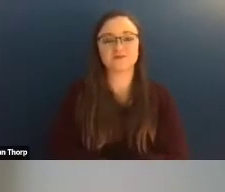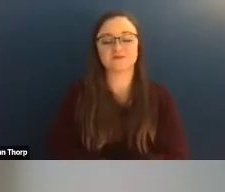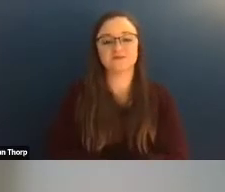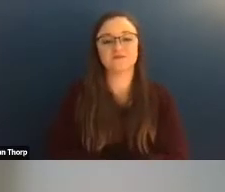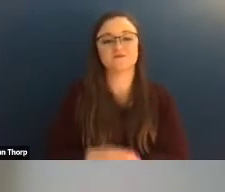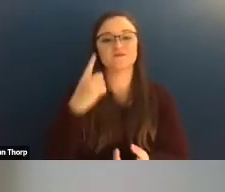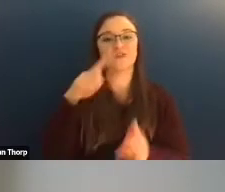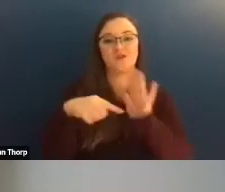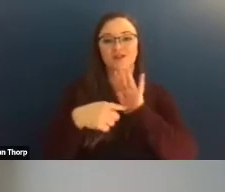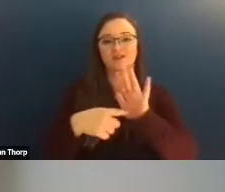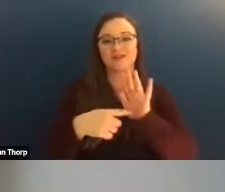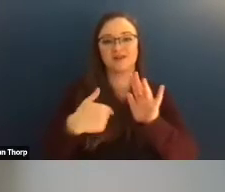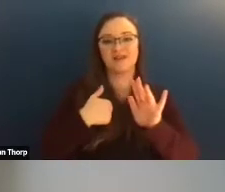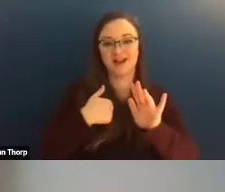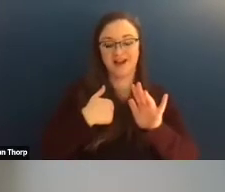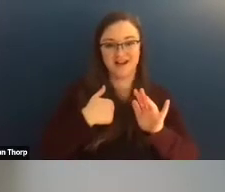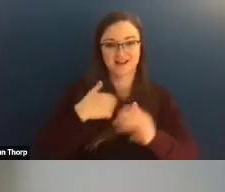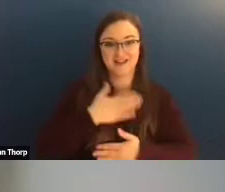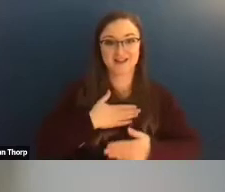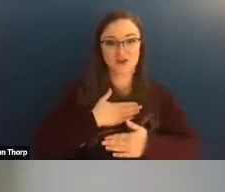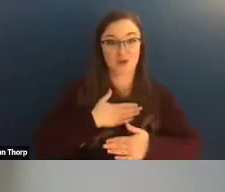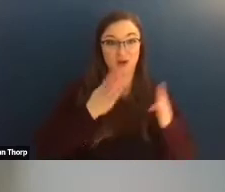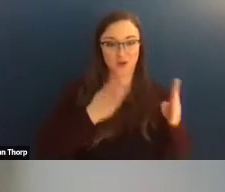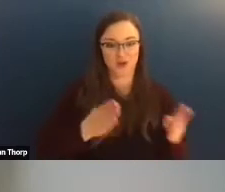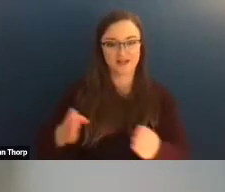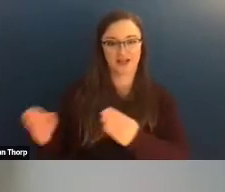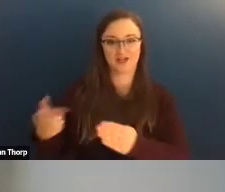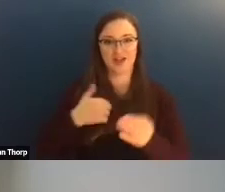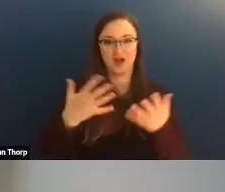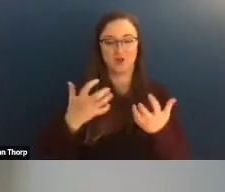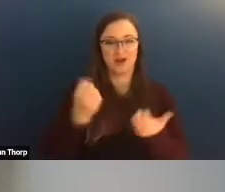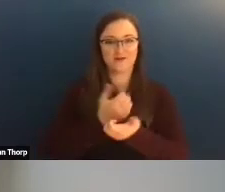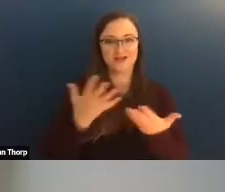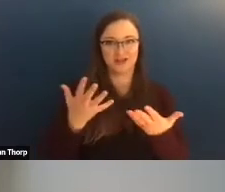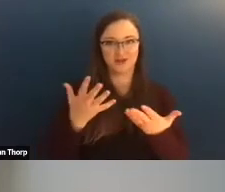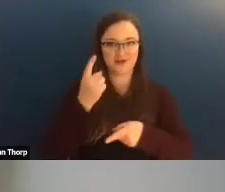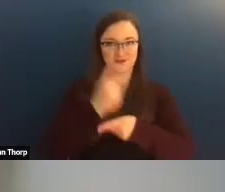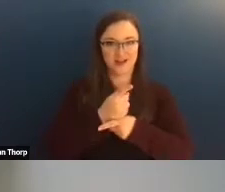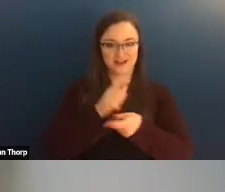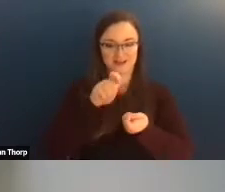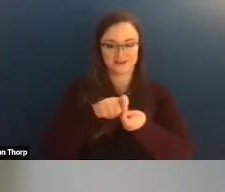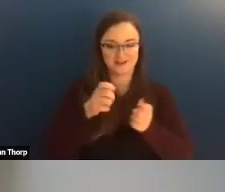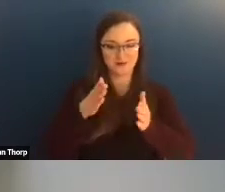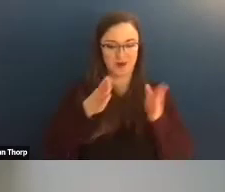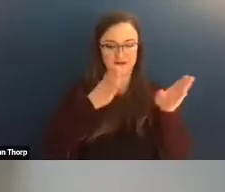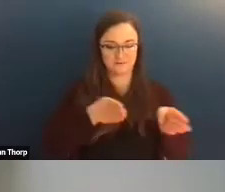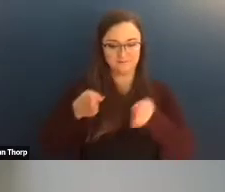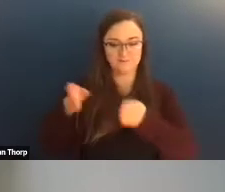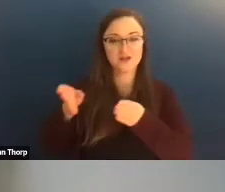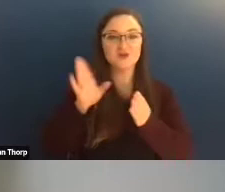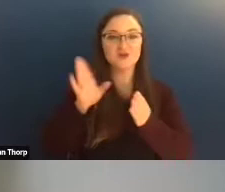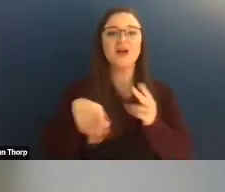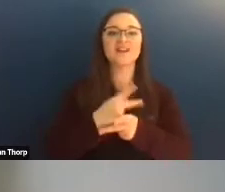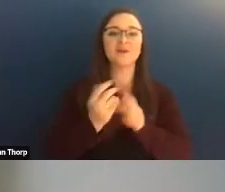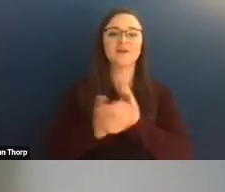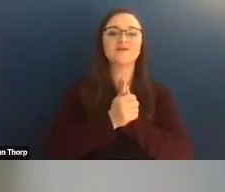I like order, and I like things to be arranged in a certain way. And so that those kind of skill sets